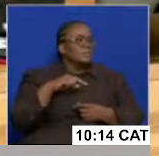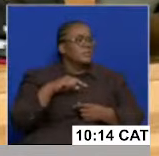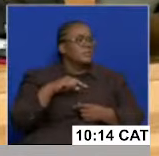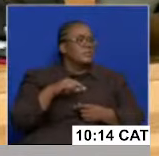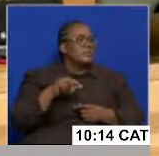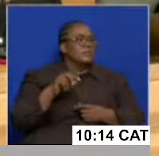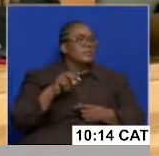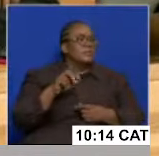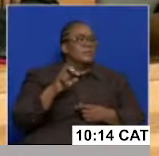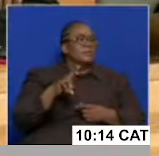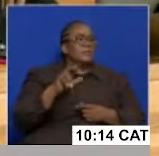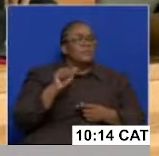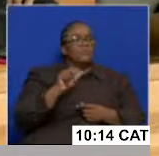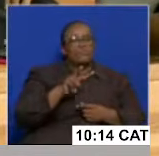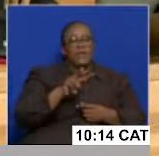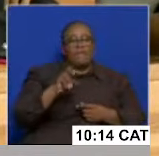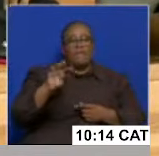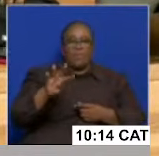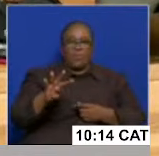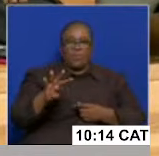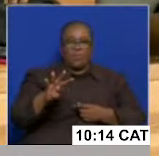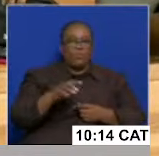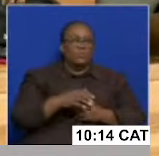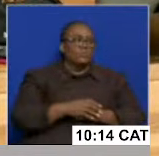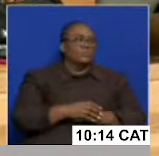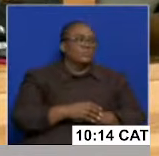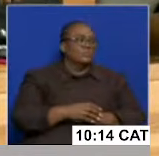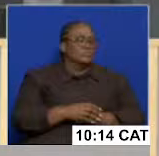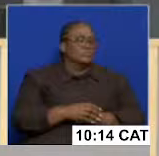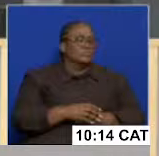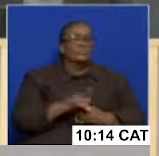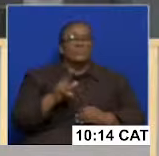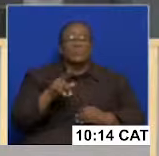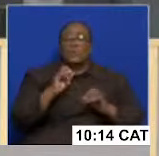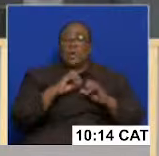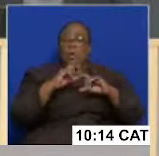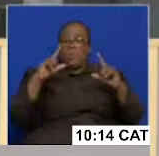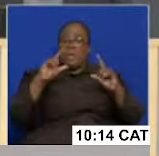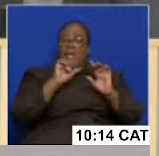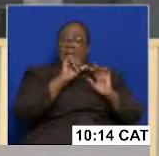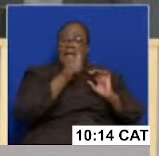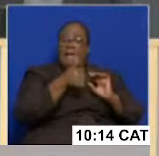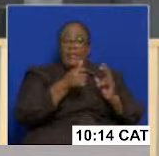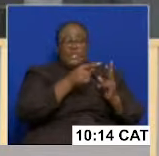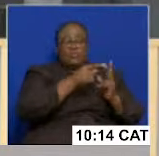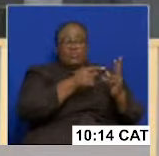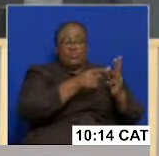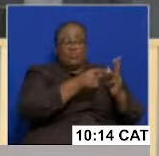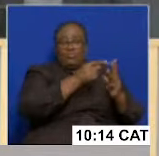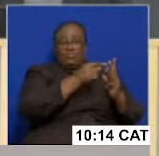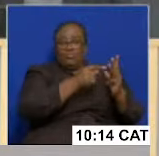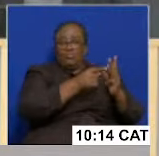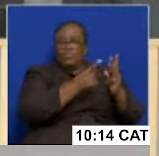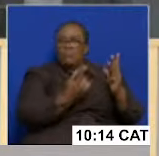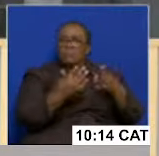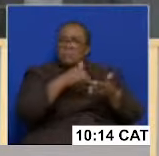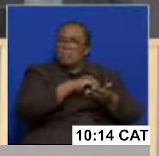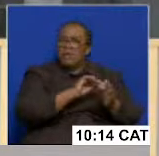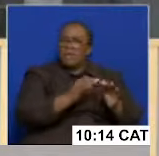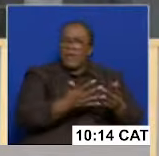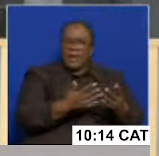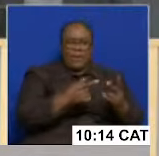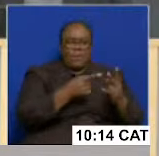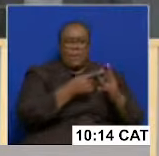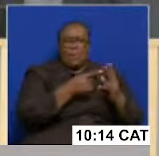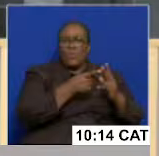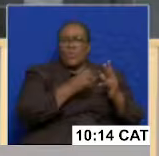Okay. Are you aware of how the others arrived at Nando's? Did Officer Stolz drive